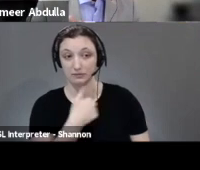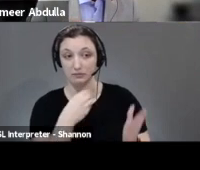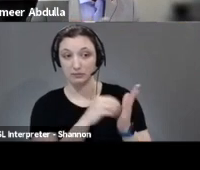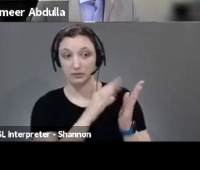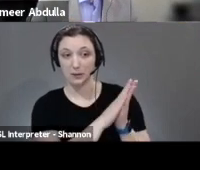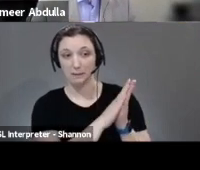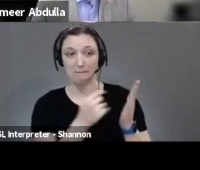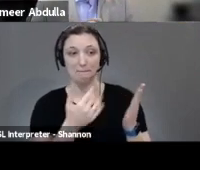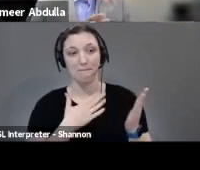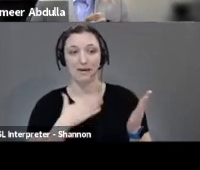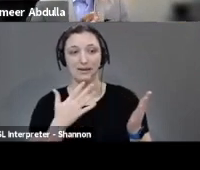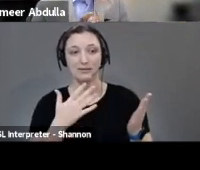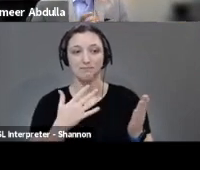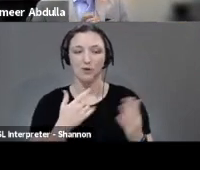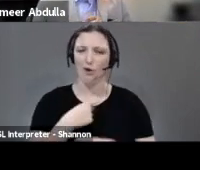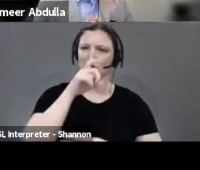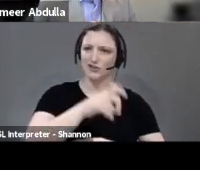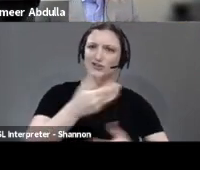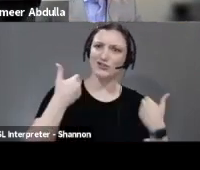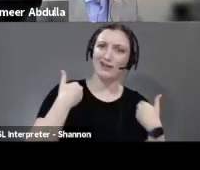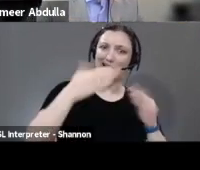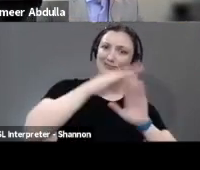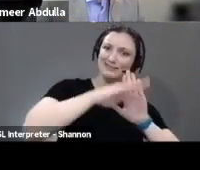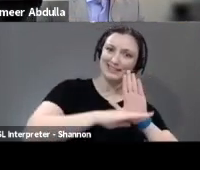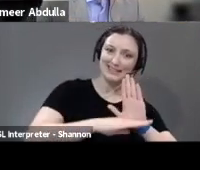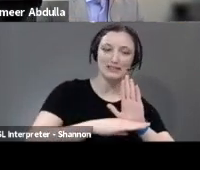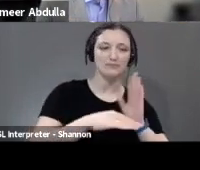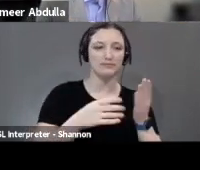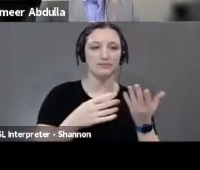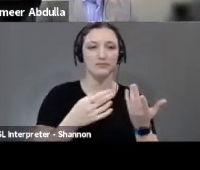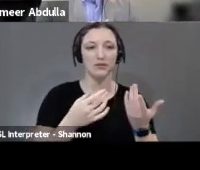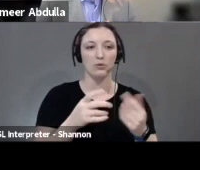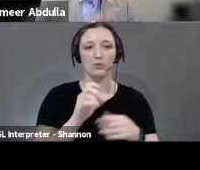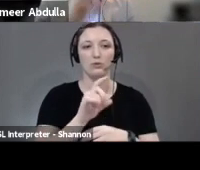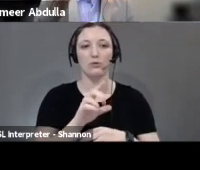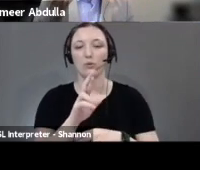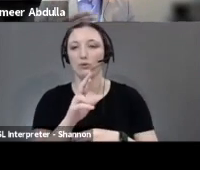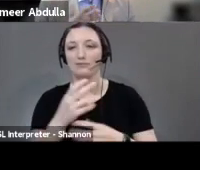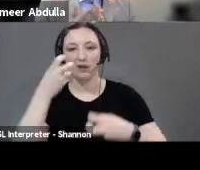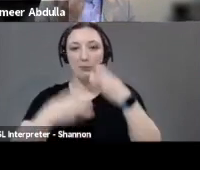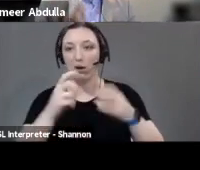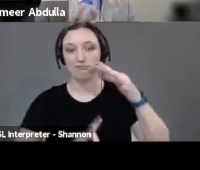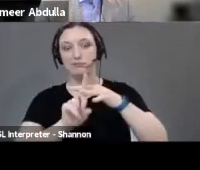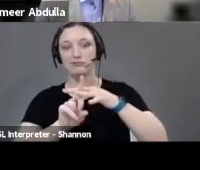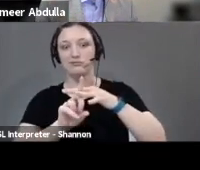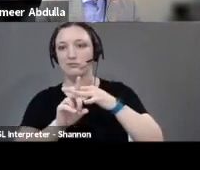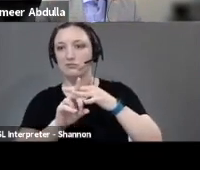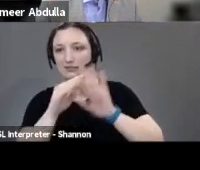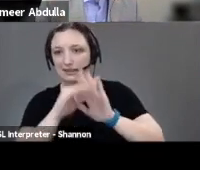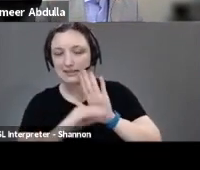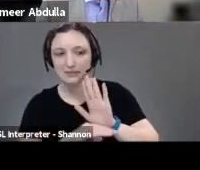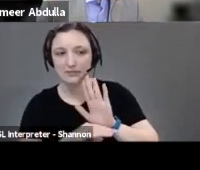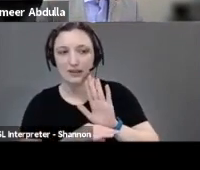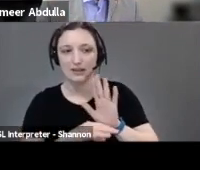gotcha list of things that I've seen people fall into, or some traps that I've seen where people think through paying themselves a salary or bonus for the first